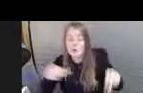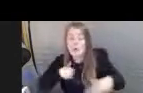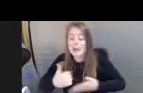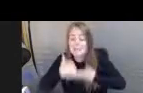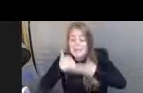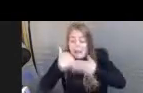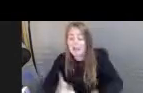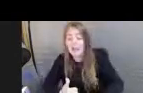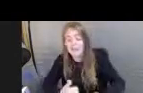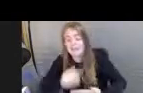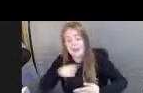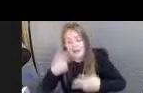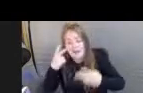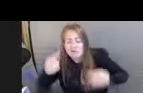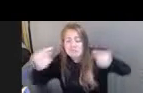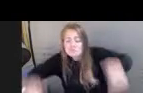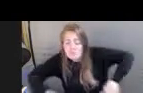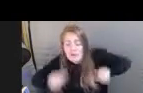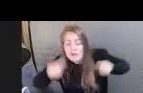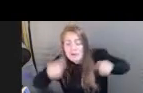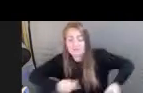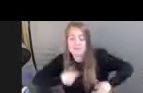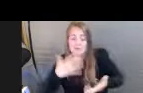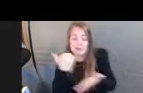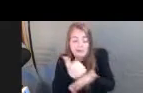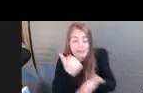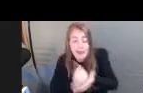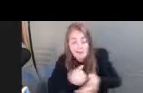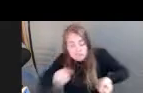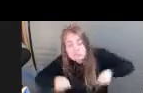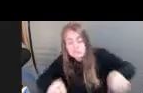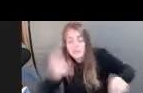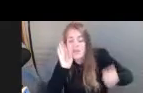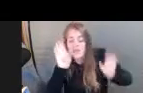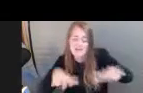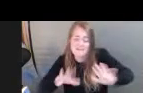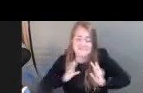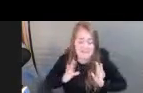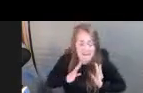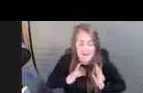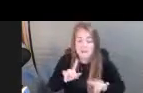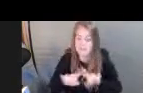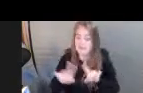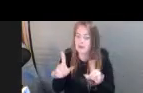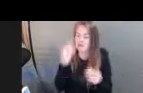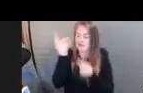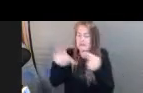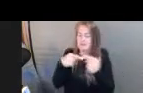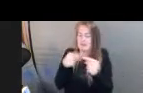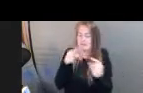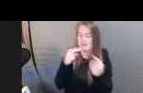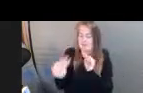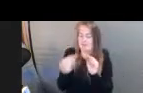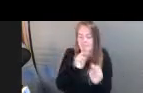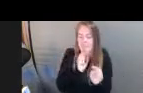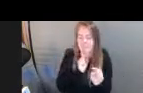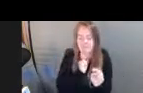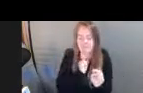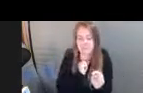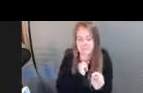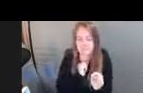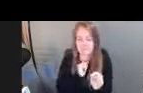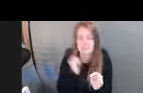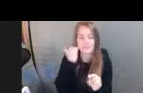I'm helping you. I saw that you were struggling and I wanted to give you a hand, so don't worry about it. But I want you to think about this from the context of if you